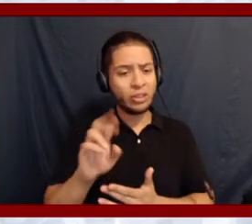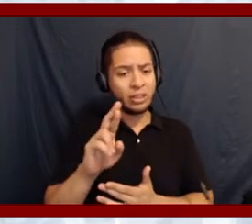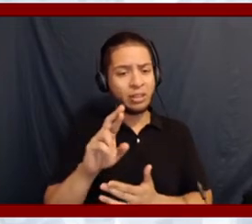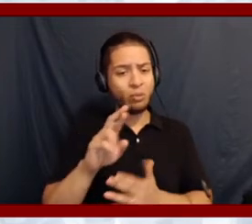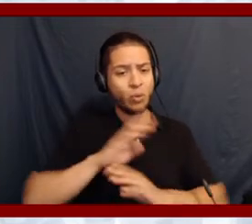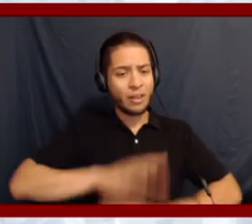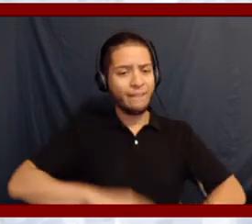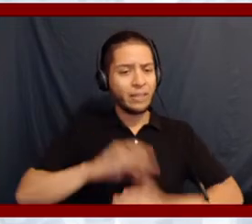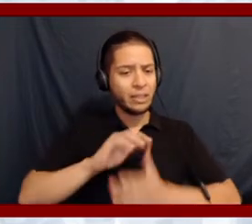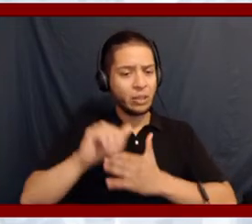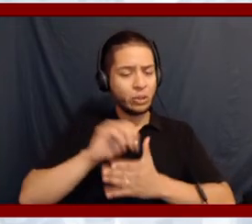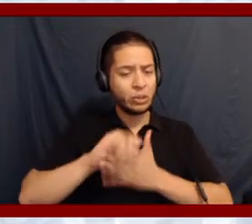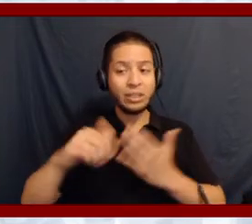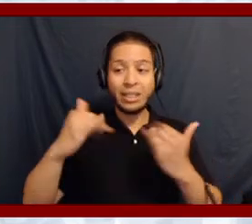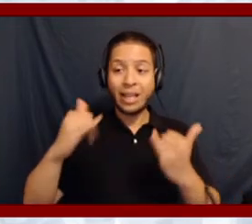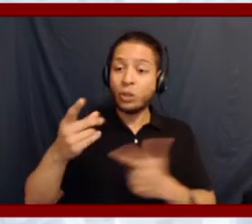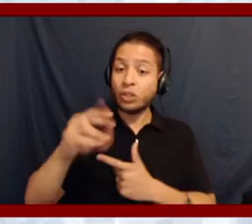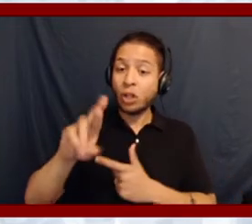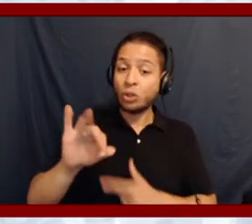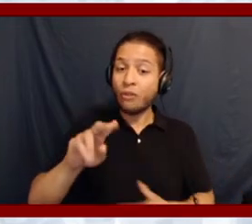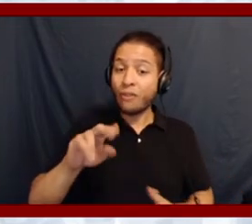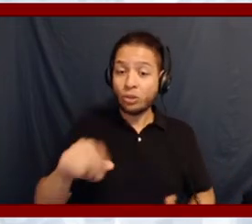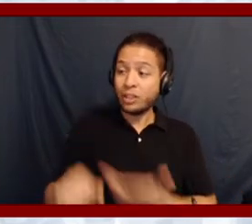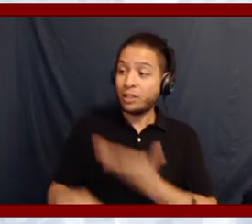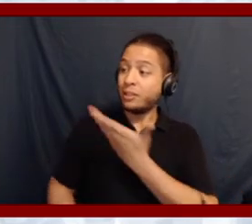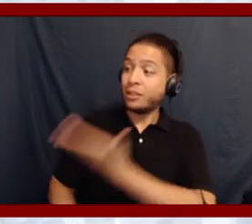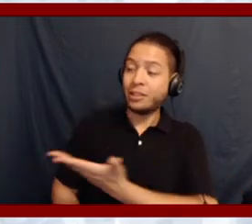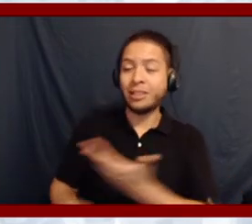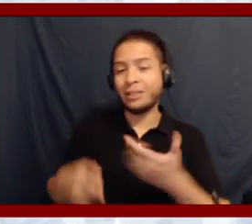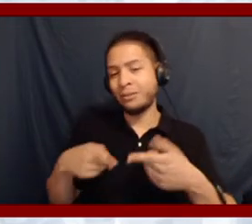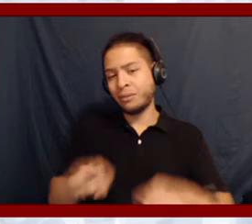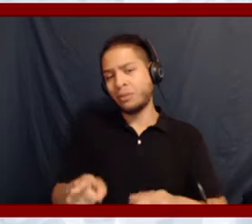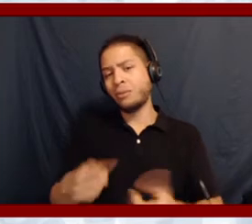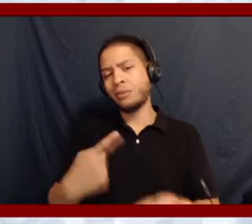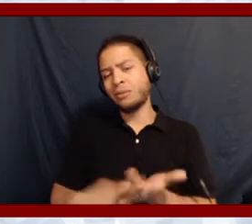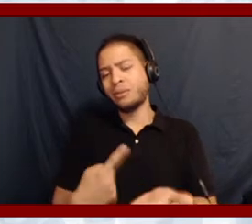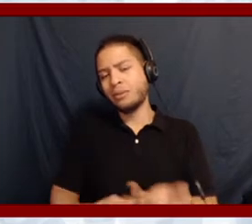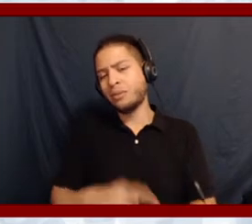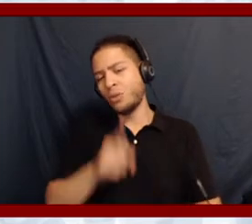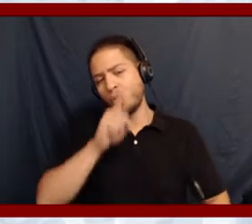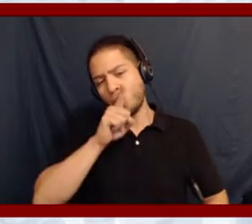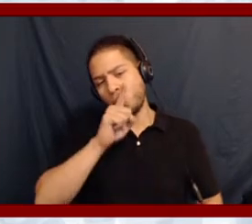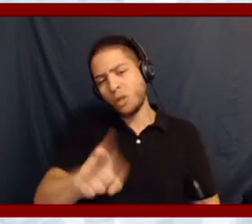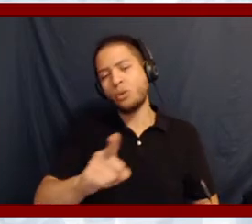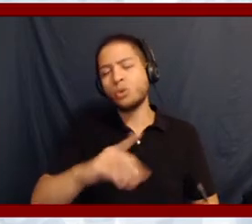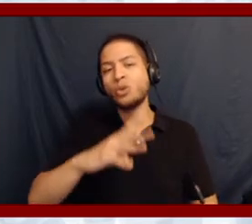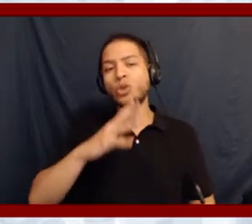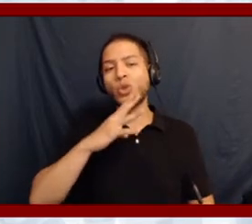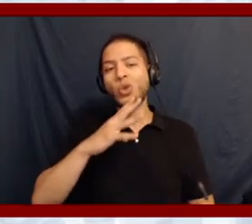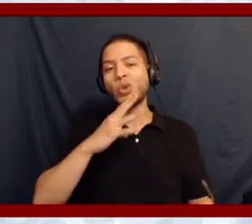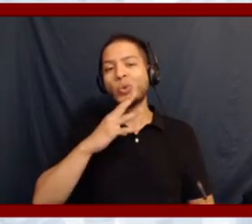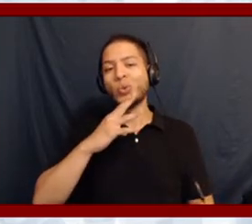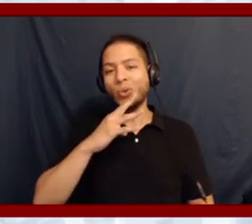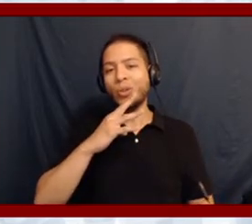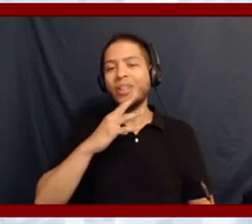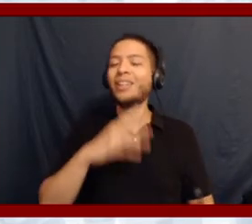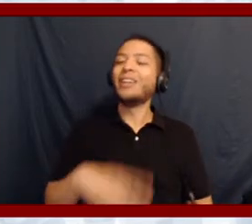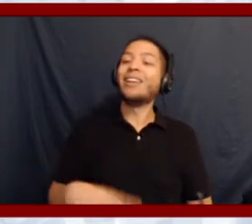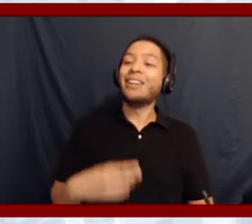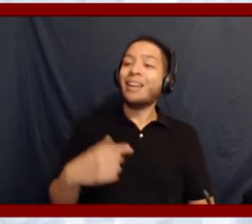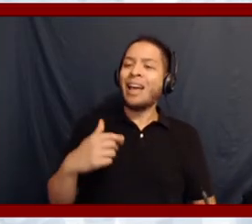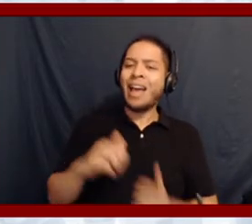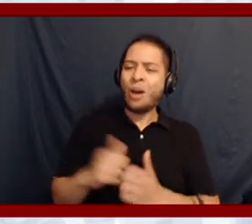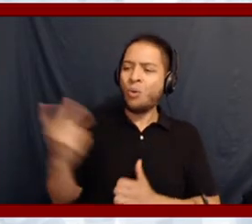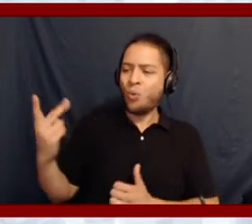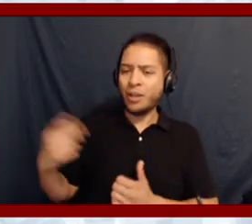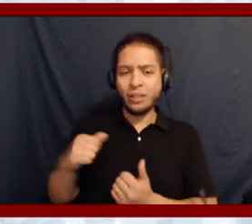thrilled to join Dr. Fauci to discuss in real talk the work that we're doing on behalf of addressing COVID-19 and